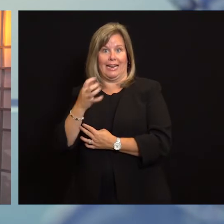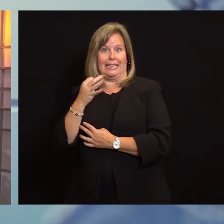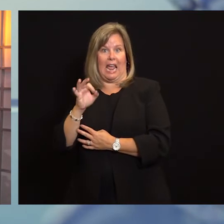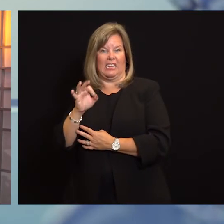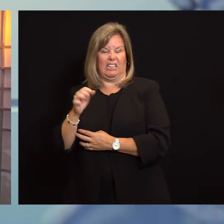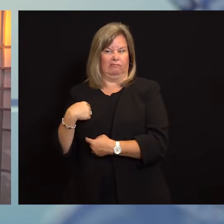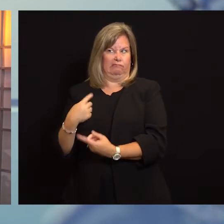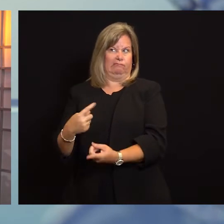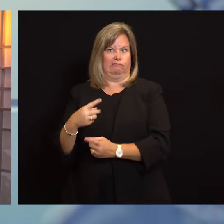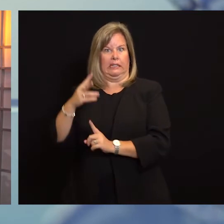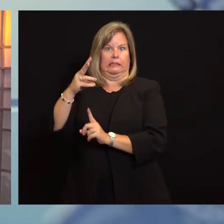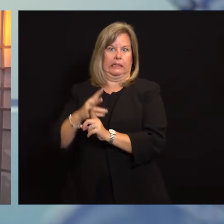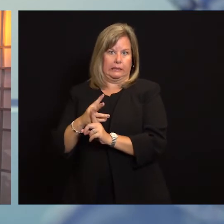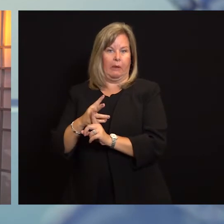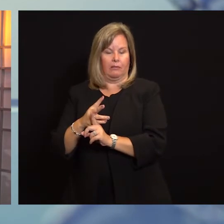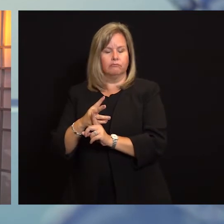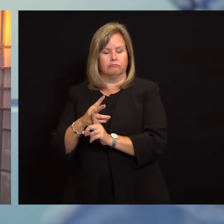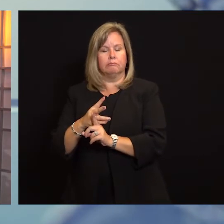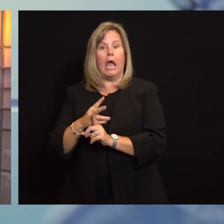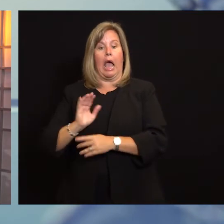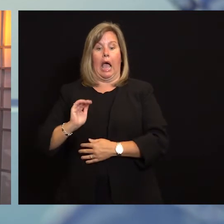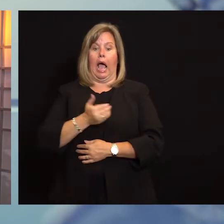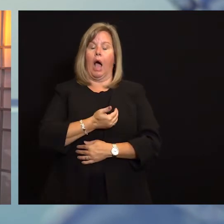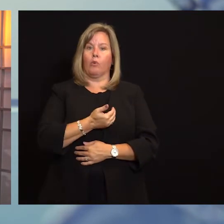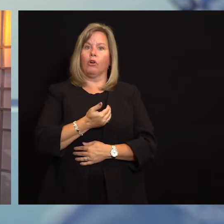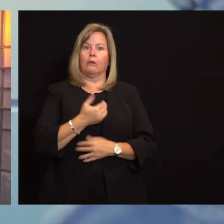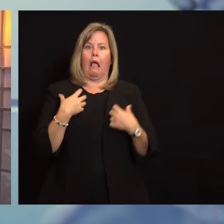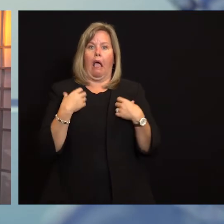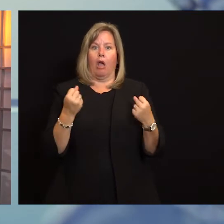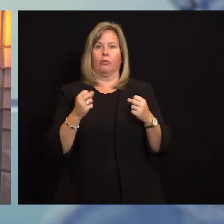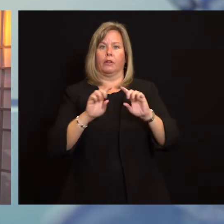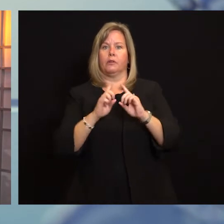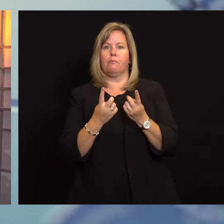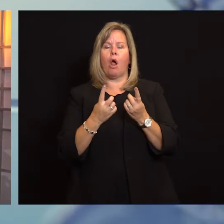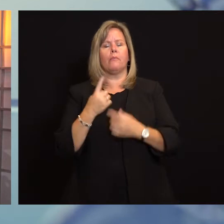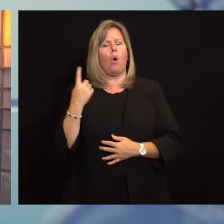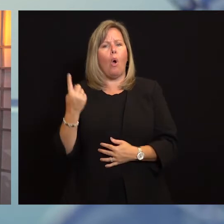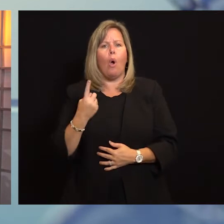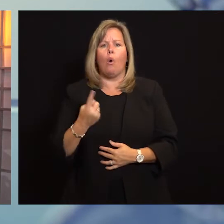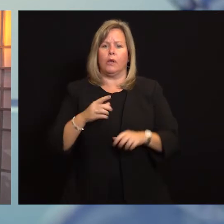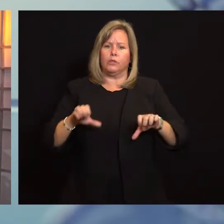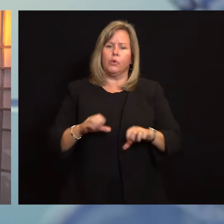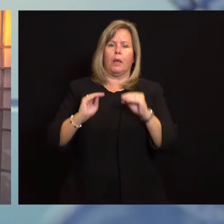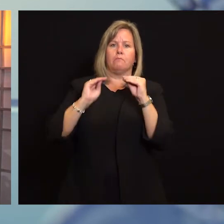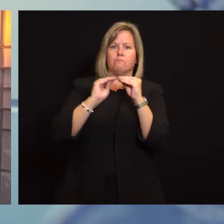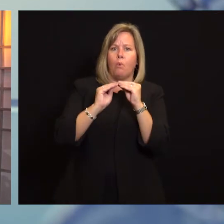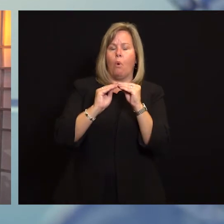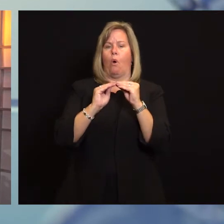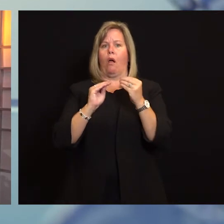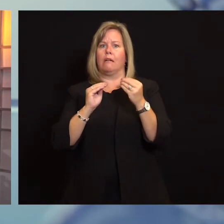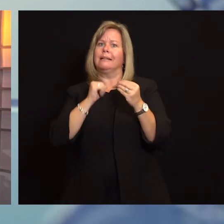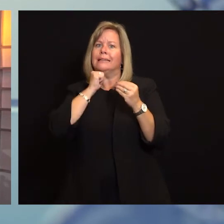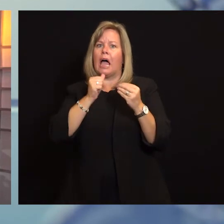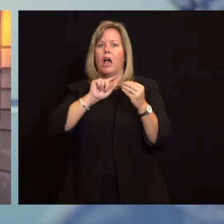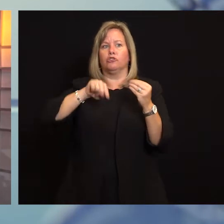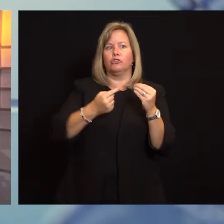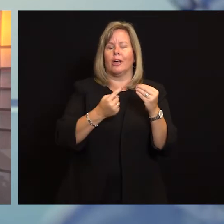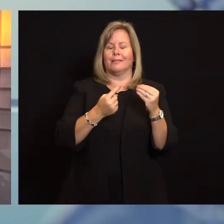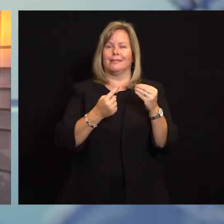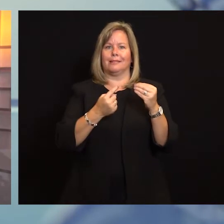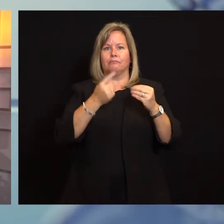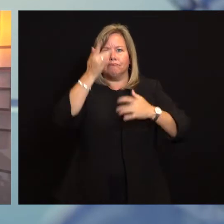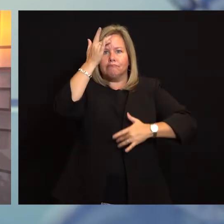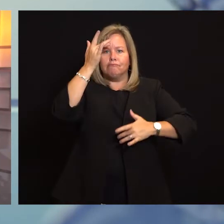Kent County Health Department is always doing much more than coronavirus, and we were very busy before COVID-19 arrived here in Kent